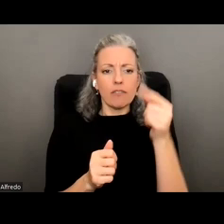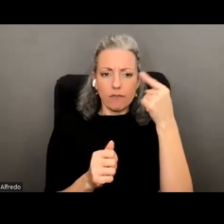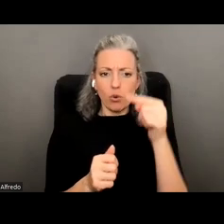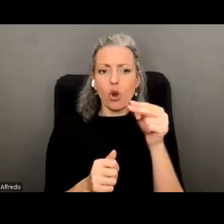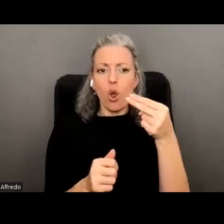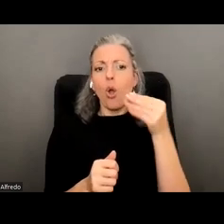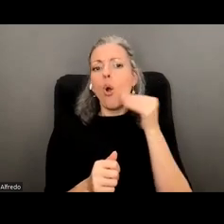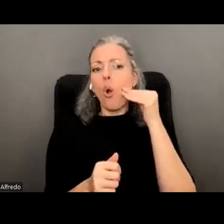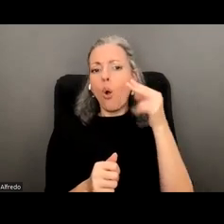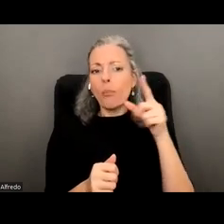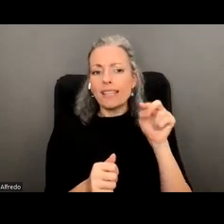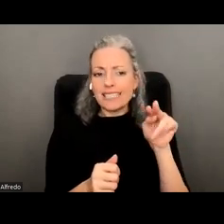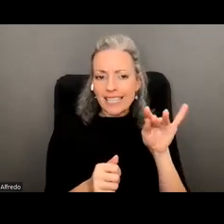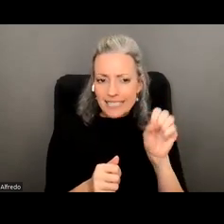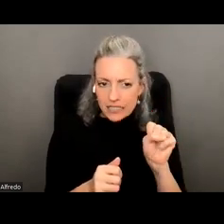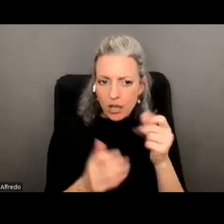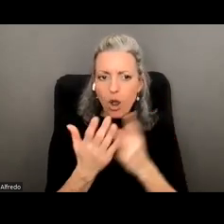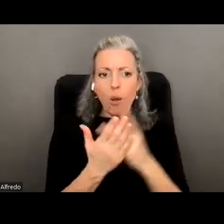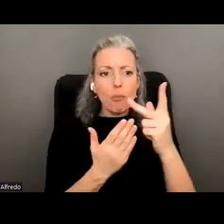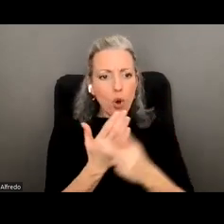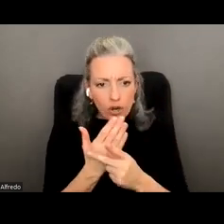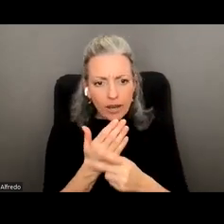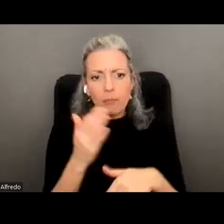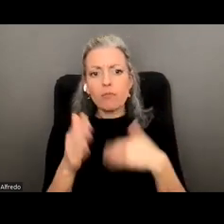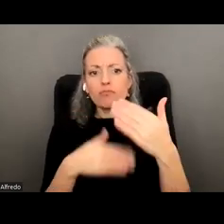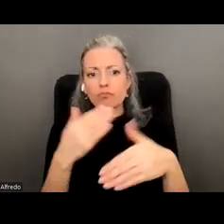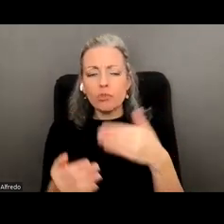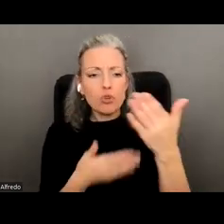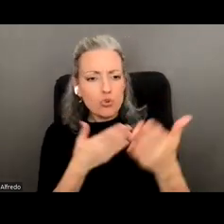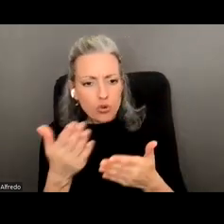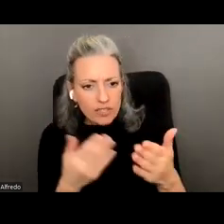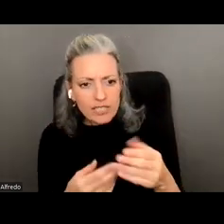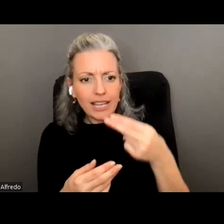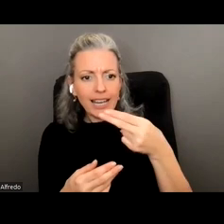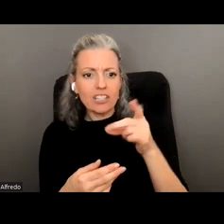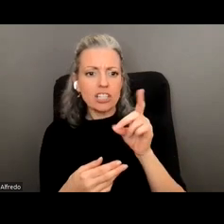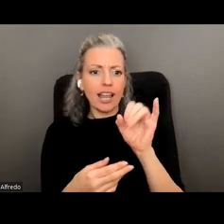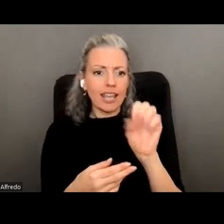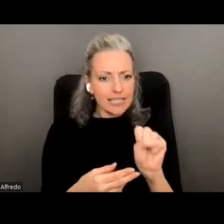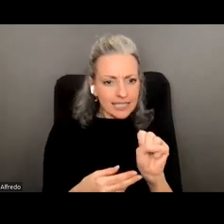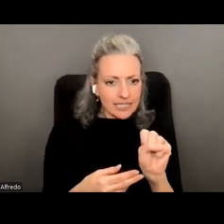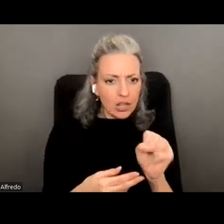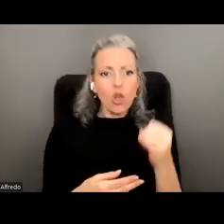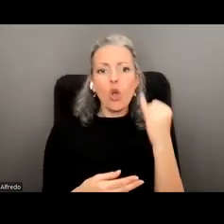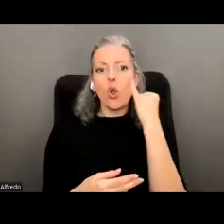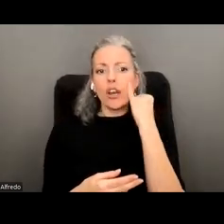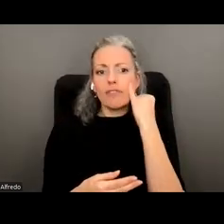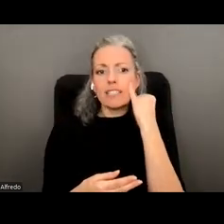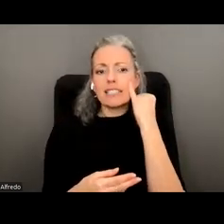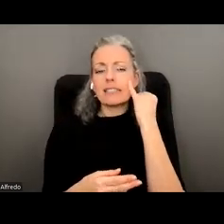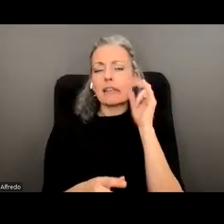specific to a homelessness program or series of services like the HDIS, or whether it's population